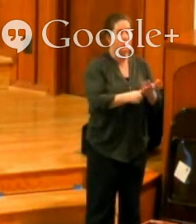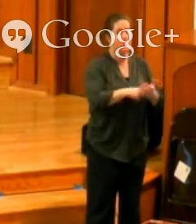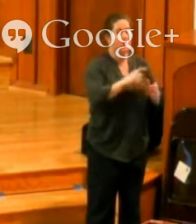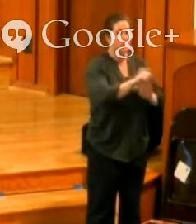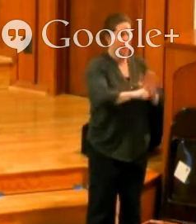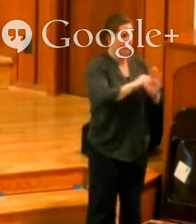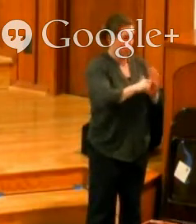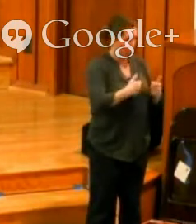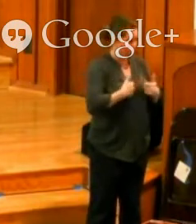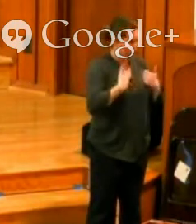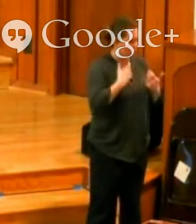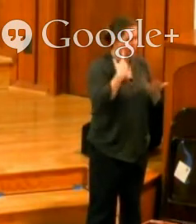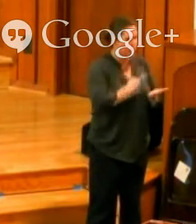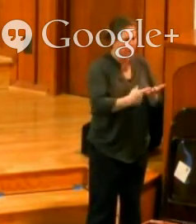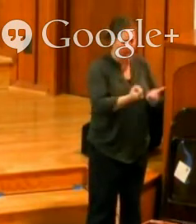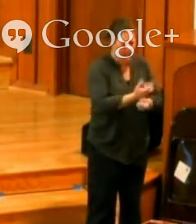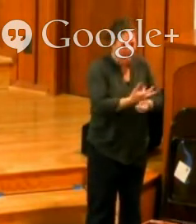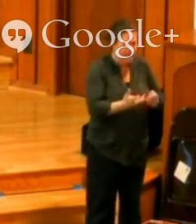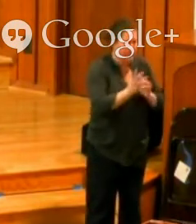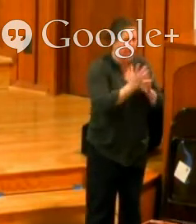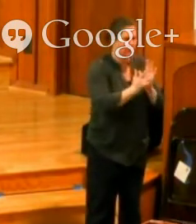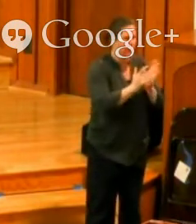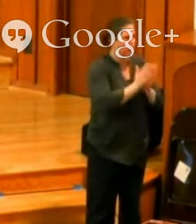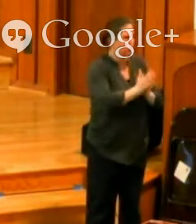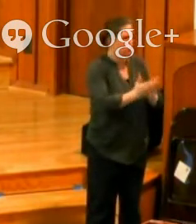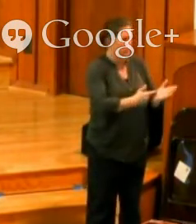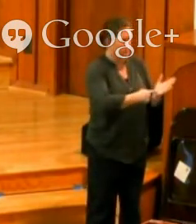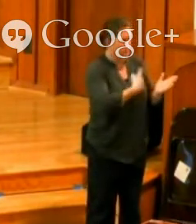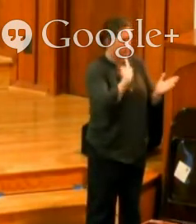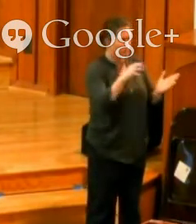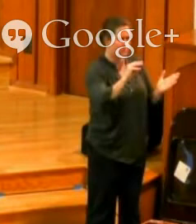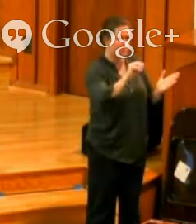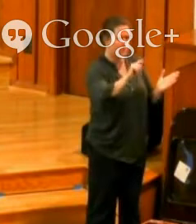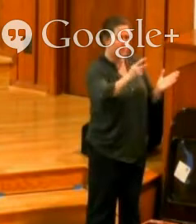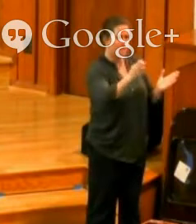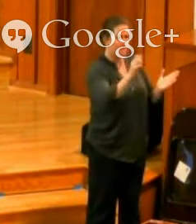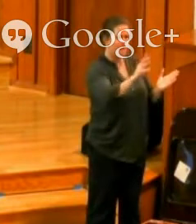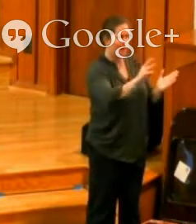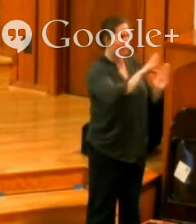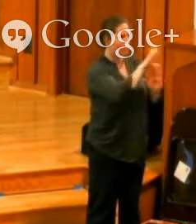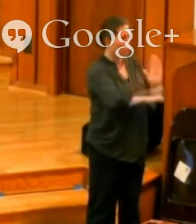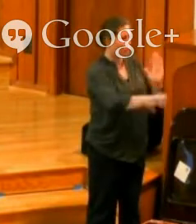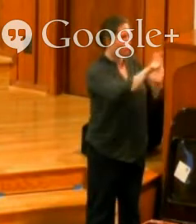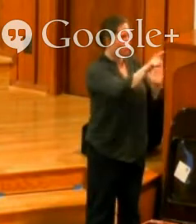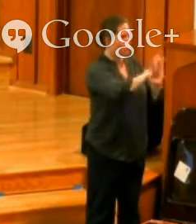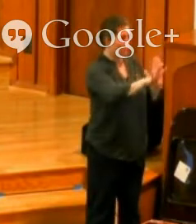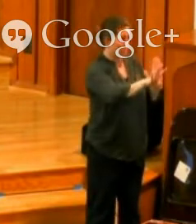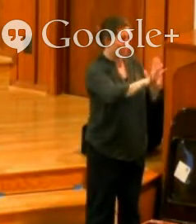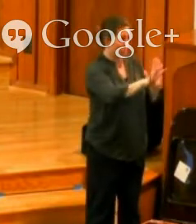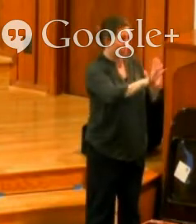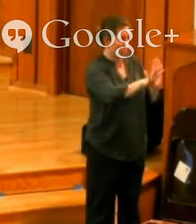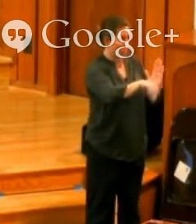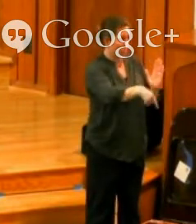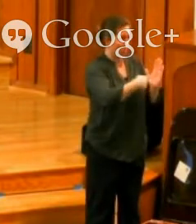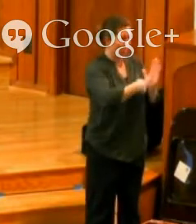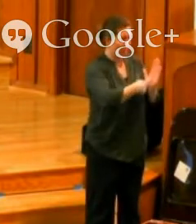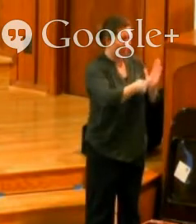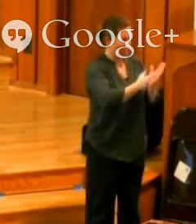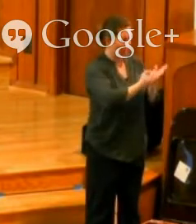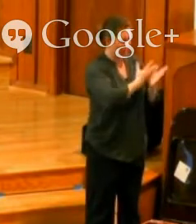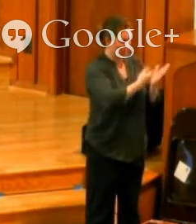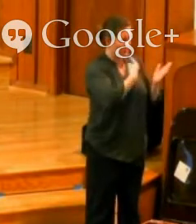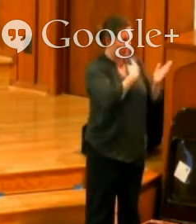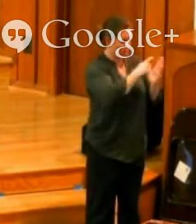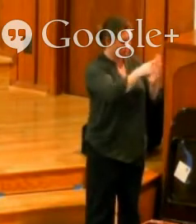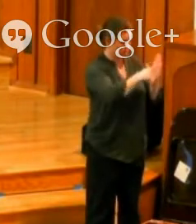talked about how everything that Jesus mentioned in the book of Matthew, the 24th chapter, came to meet its fulfillment. Except there's